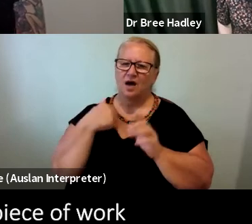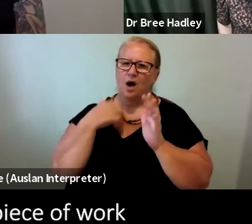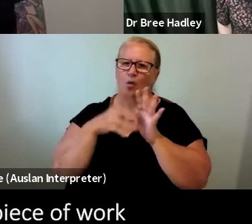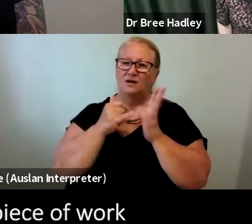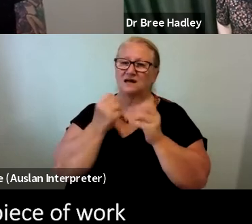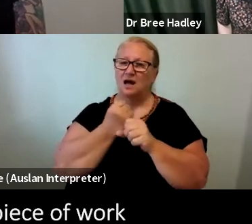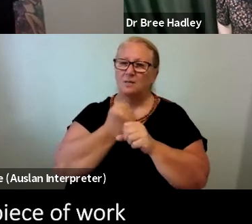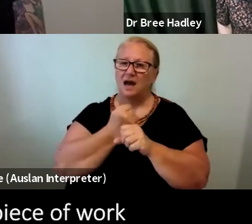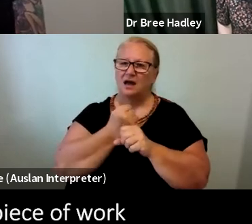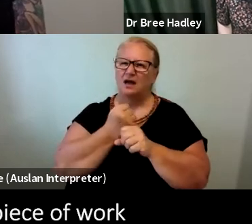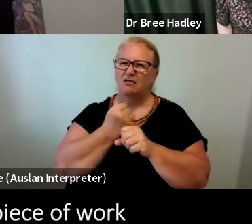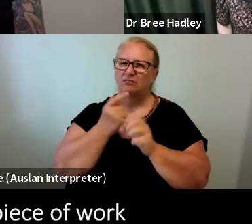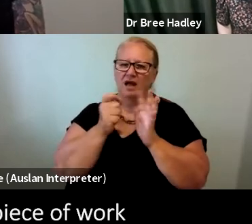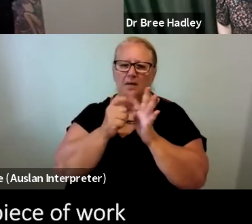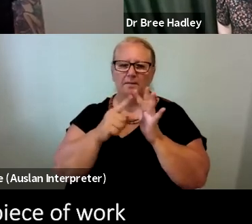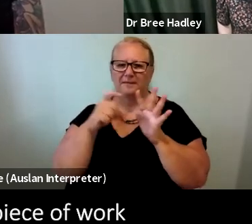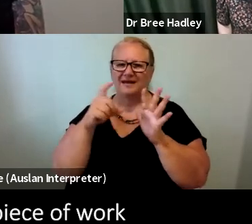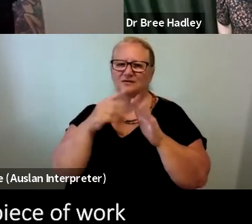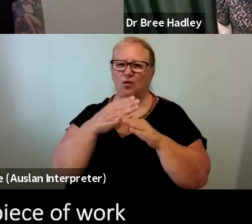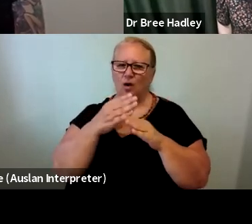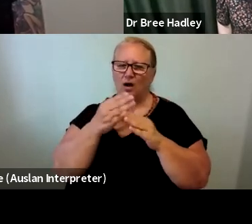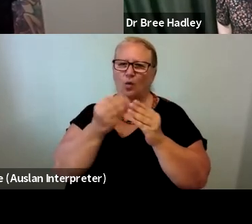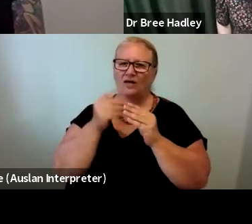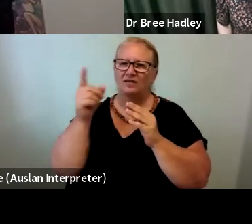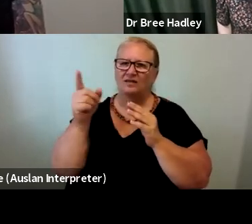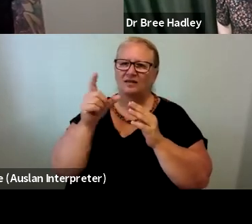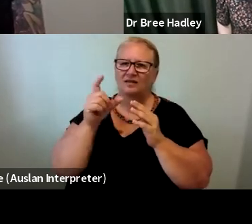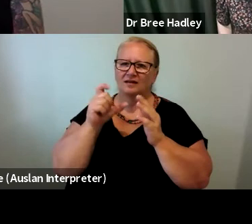of work with the wonderful Claire Cunningham